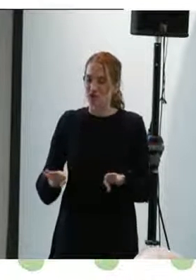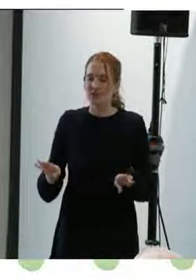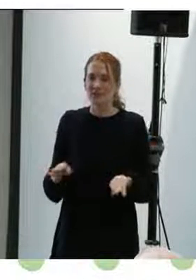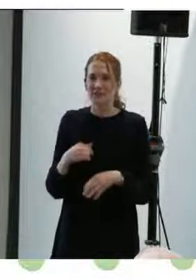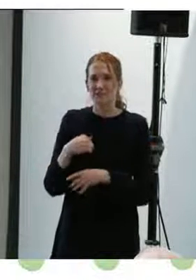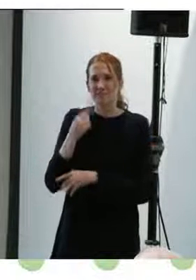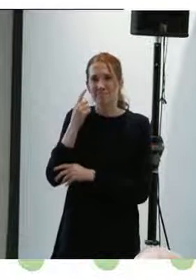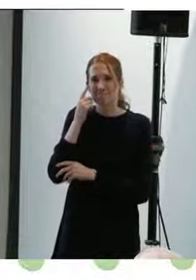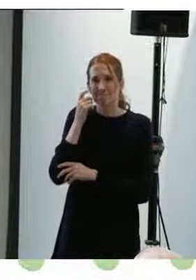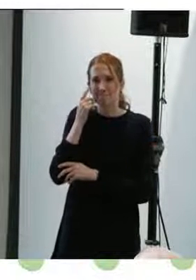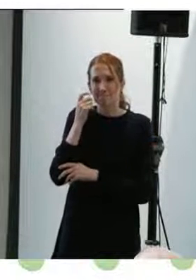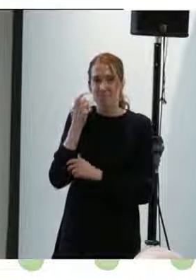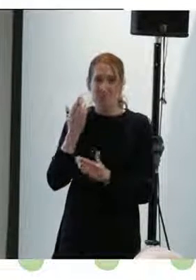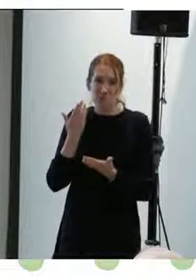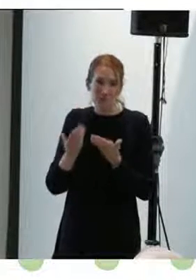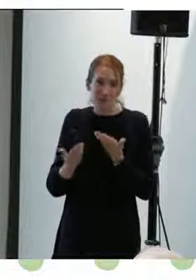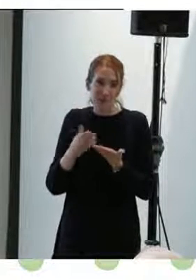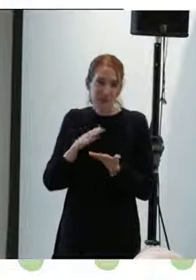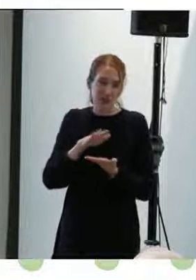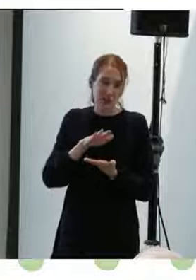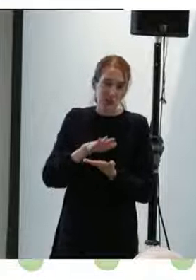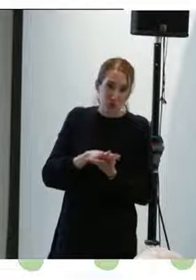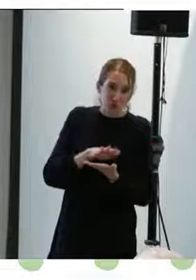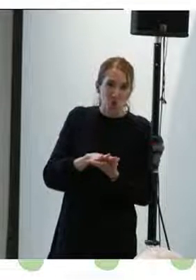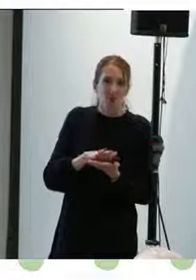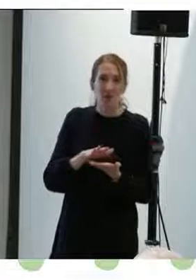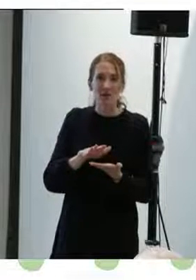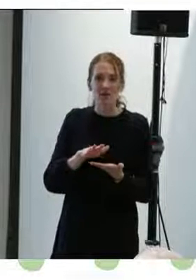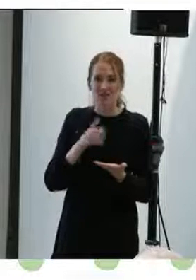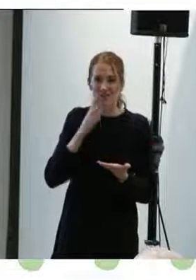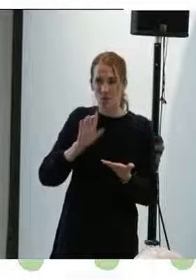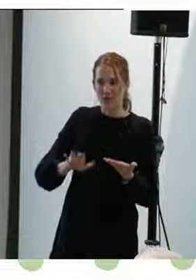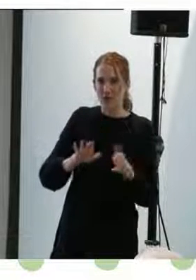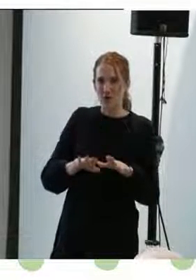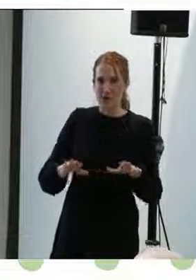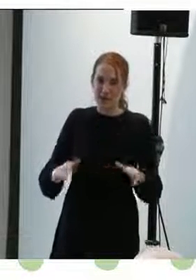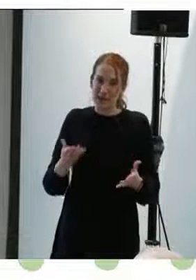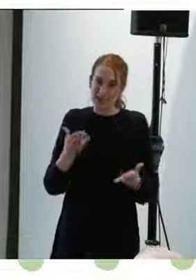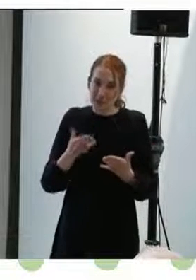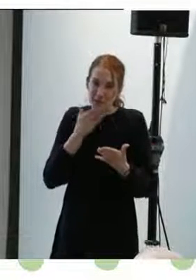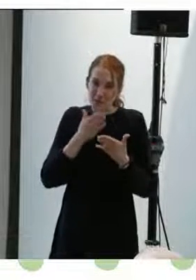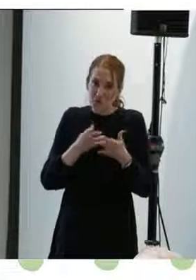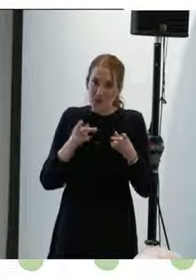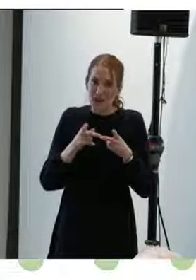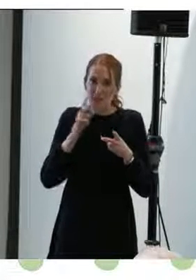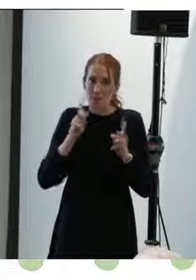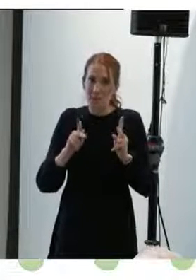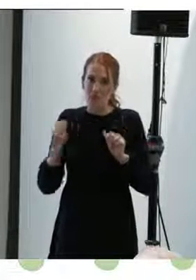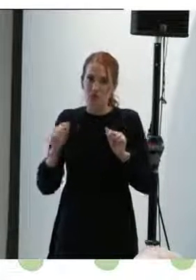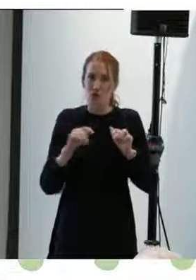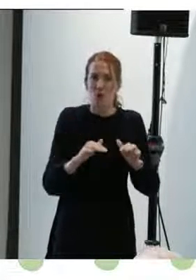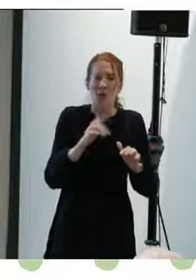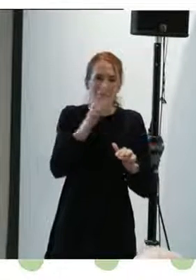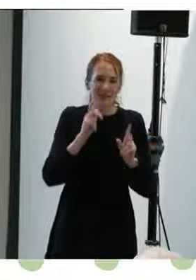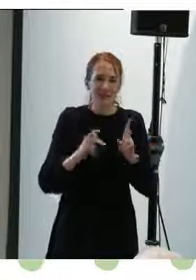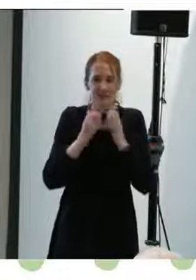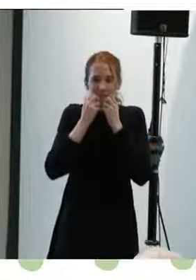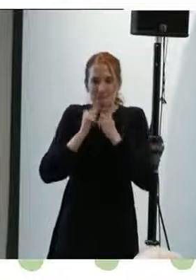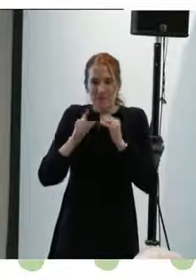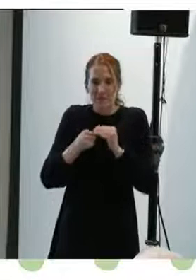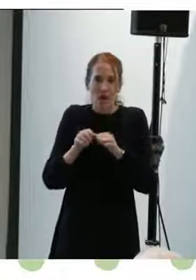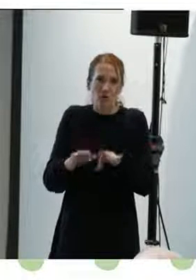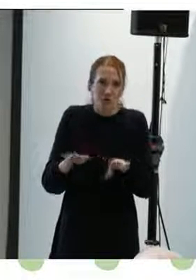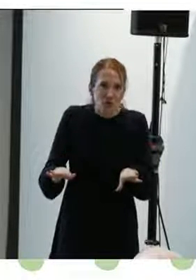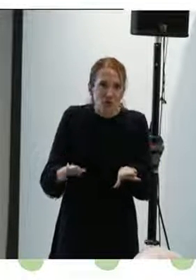whether, maybe schools of children, those might be spaces where you can pull people in, because everybody cares about their child and their